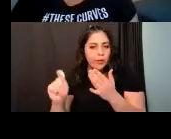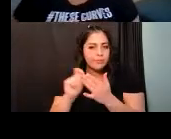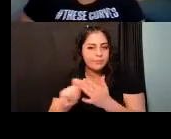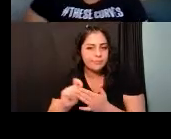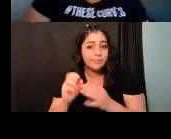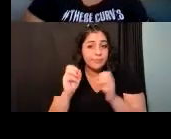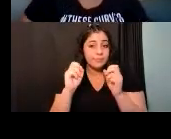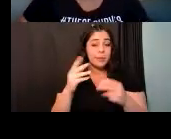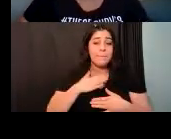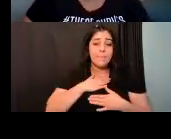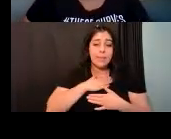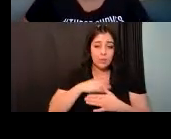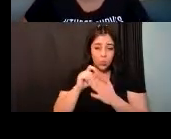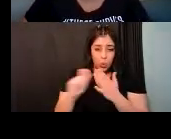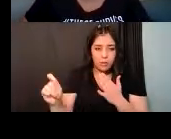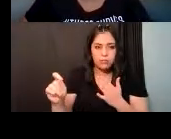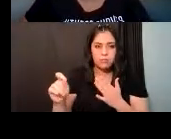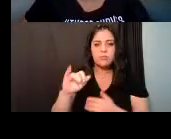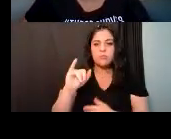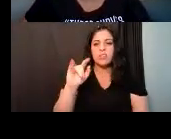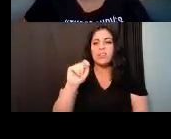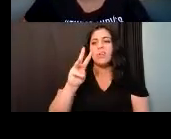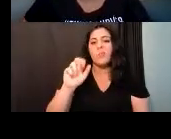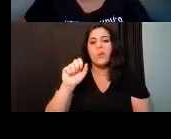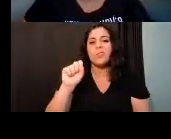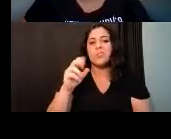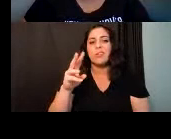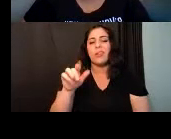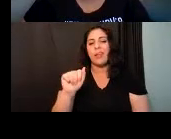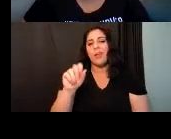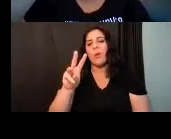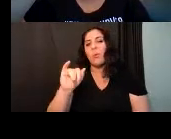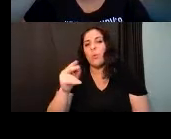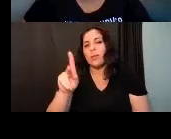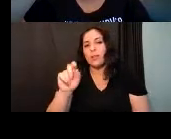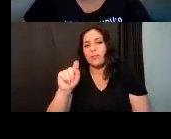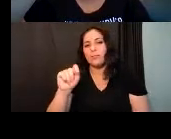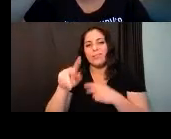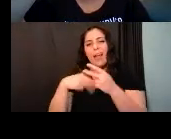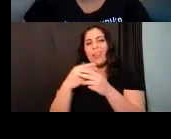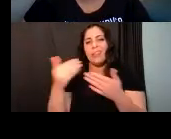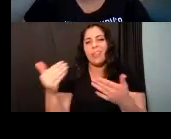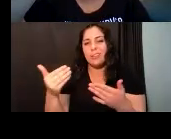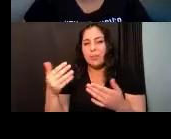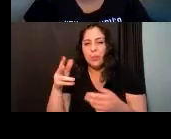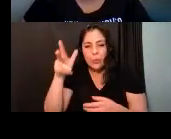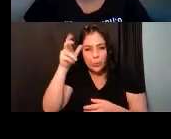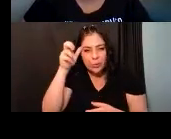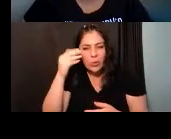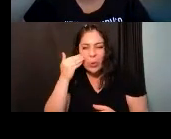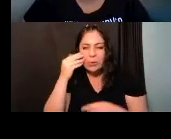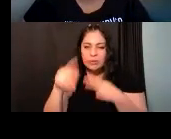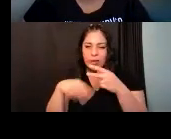Right, so please write, "It was a wicked kind of thing, villainous, the kind to keep one down."